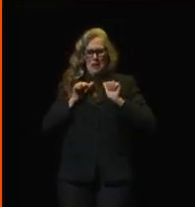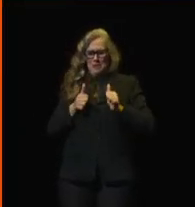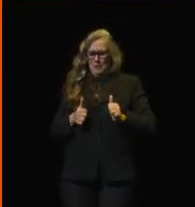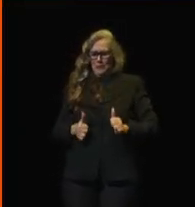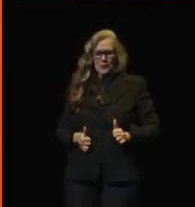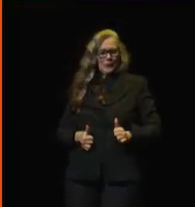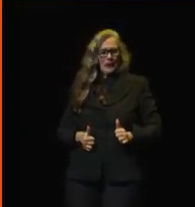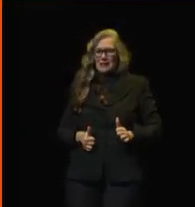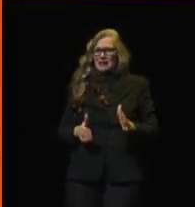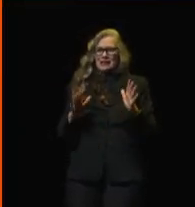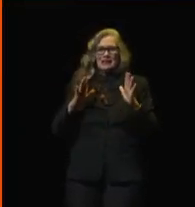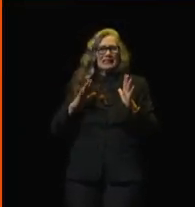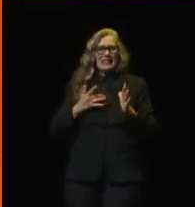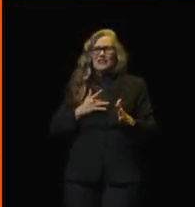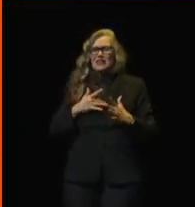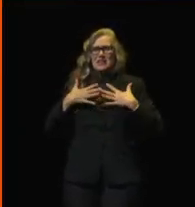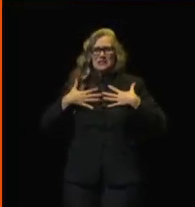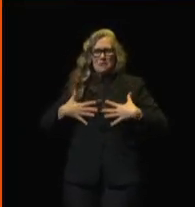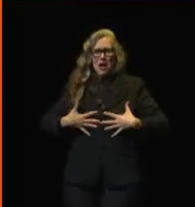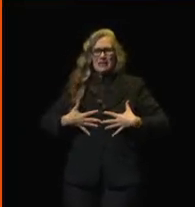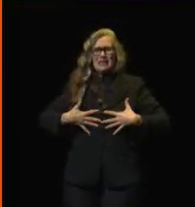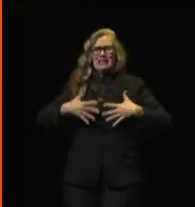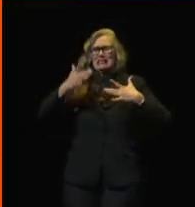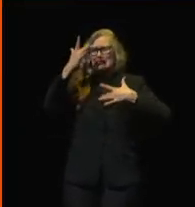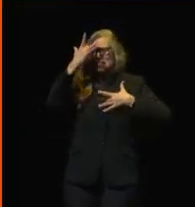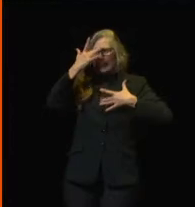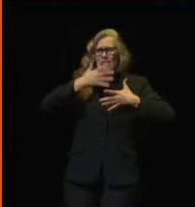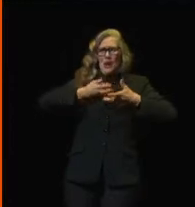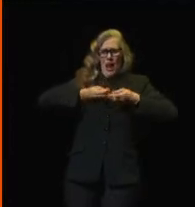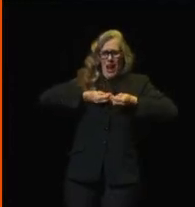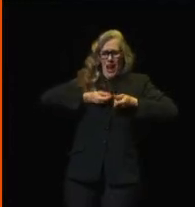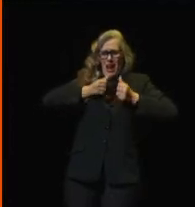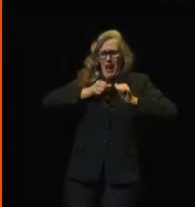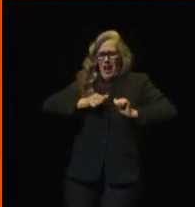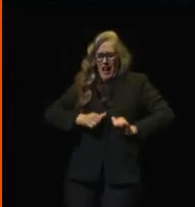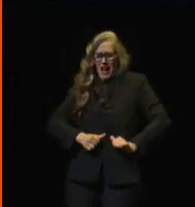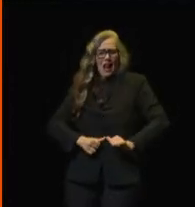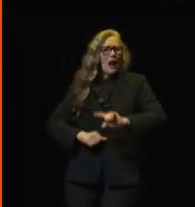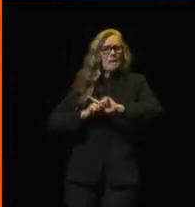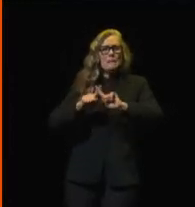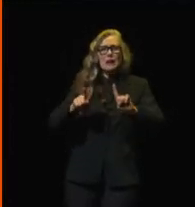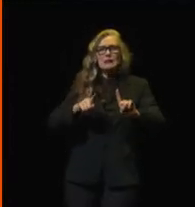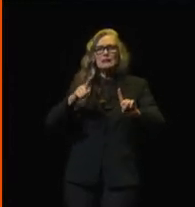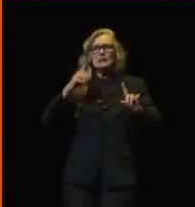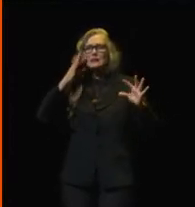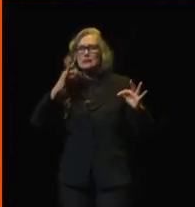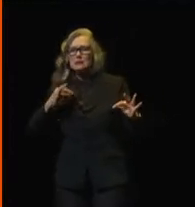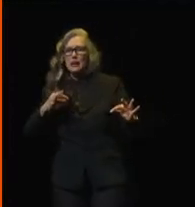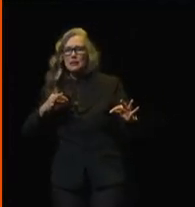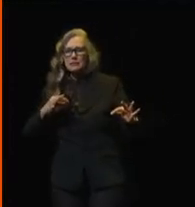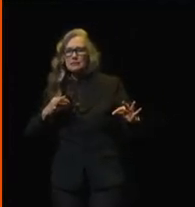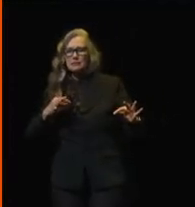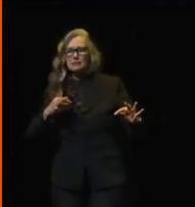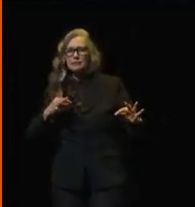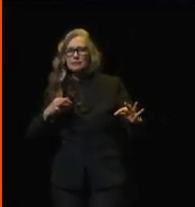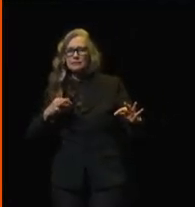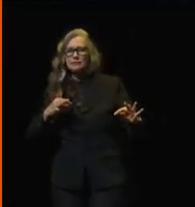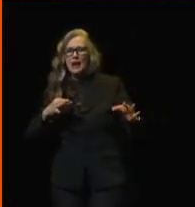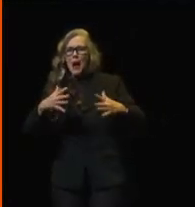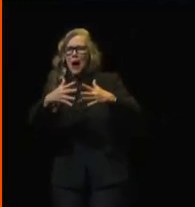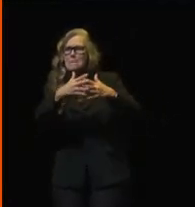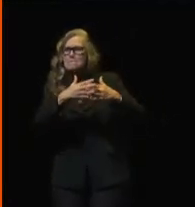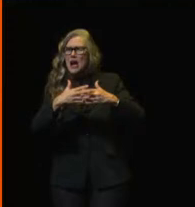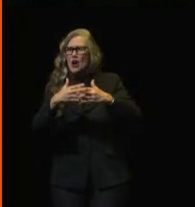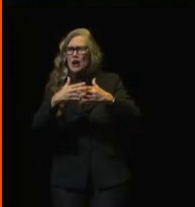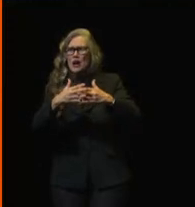insanity of the richest nation in the history of the world's inexcusable refusal to take